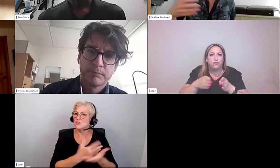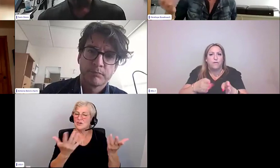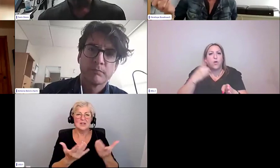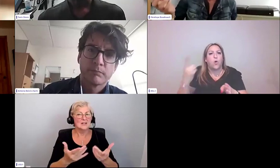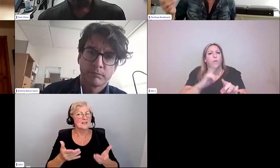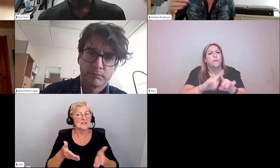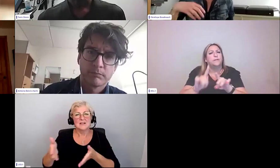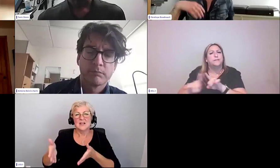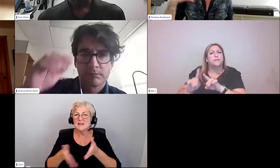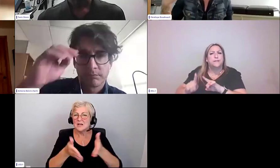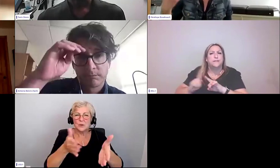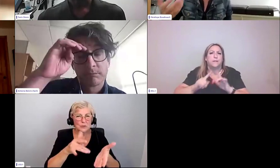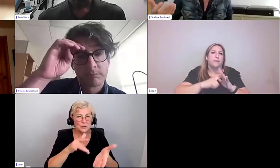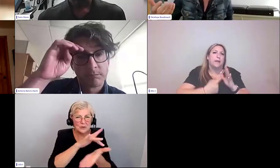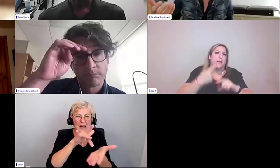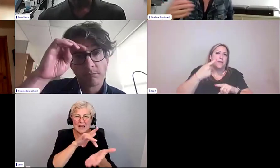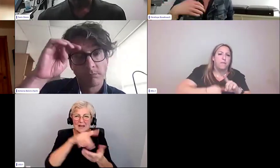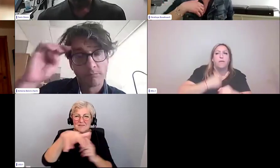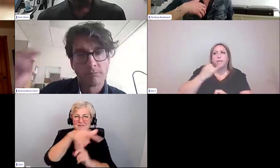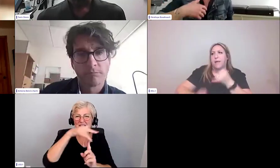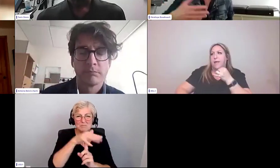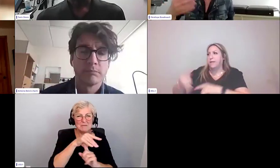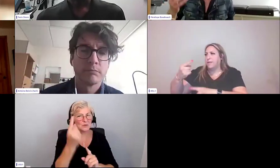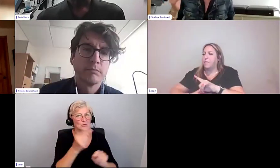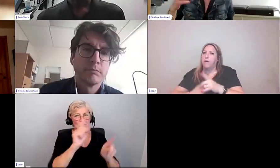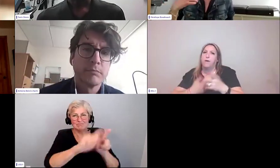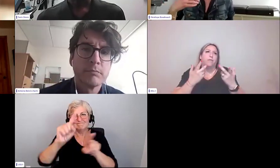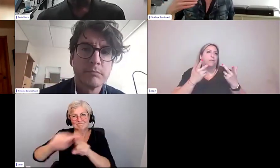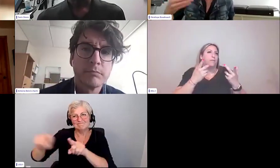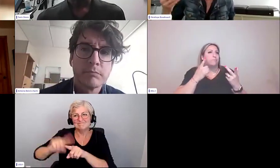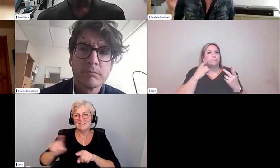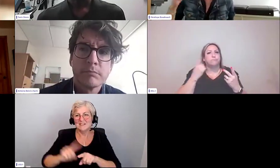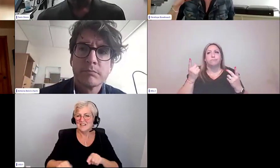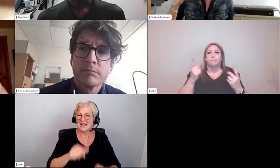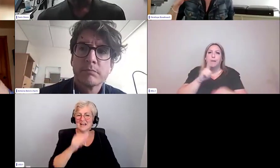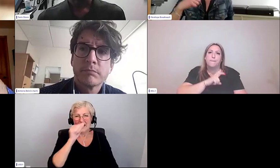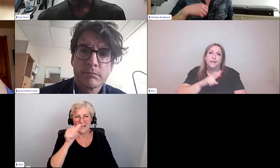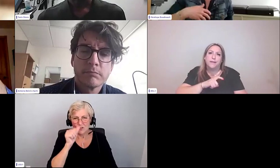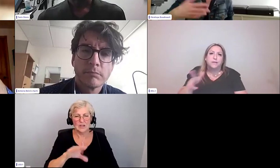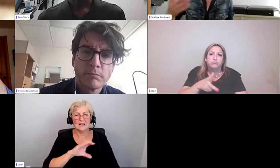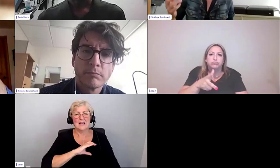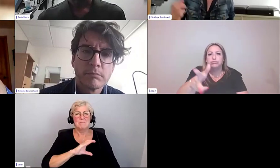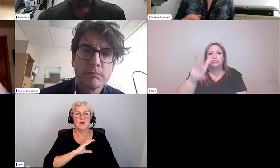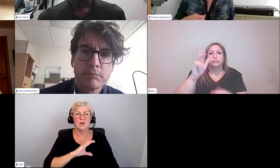different. The beginning of the month, the end of the month, the passing by of the police,